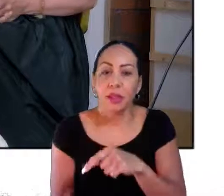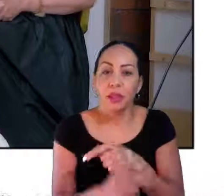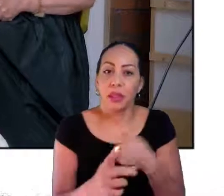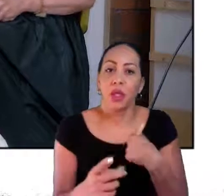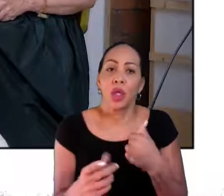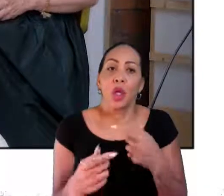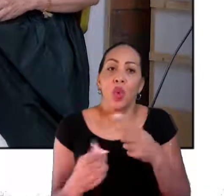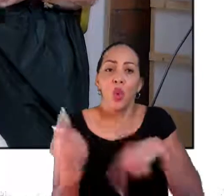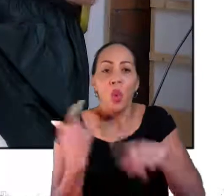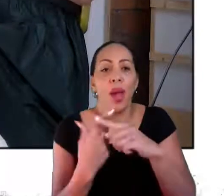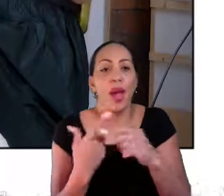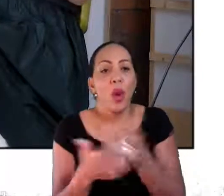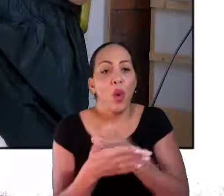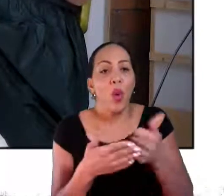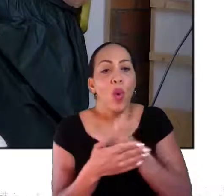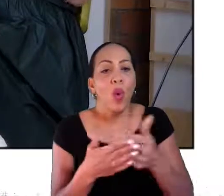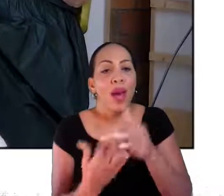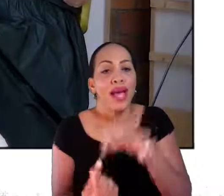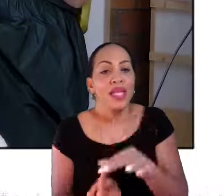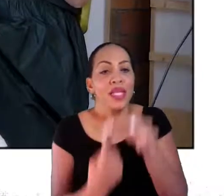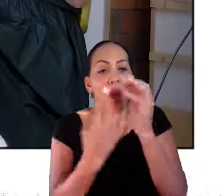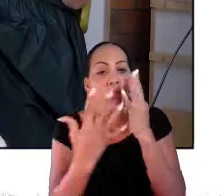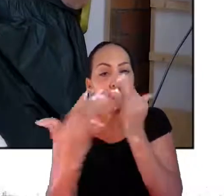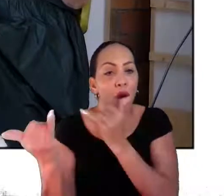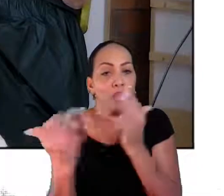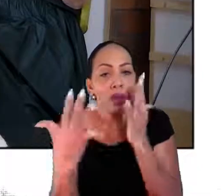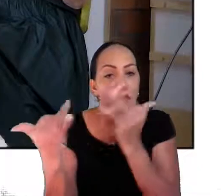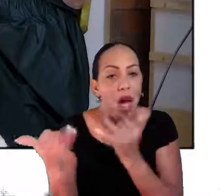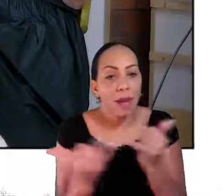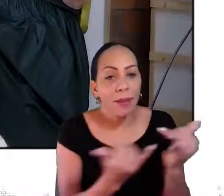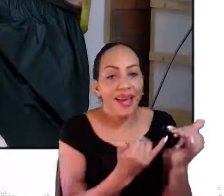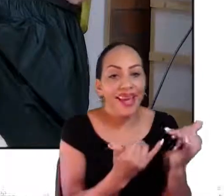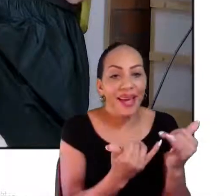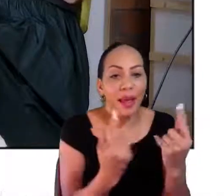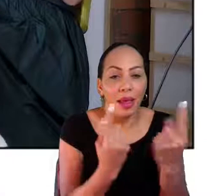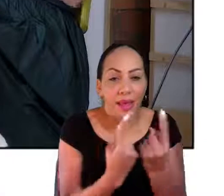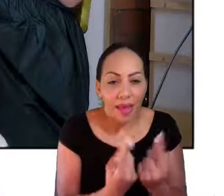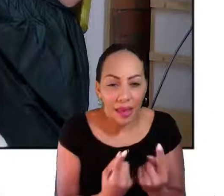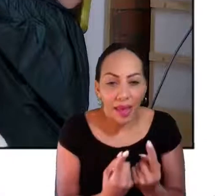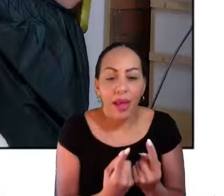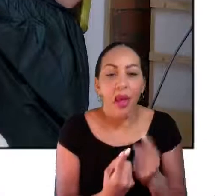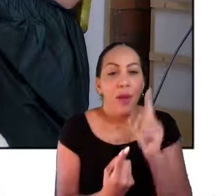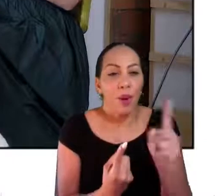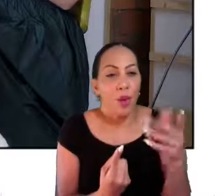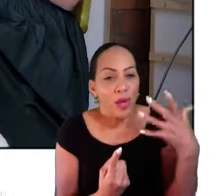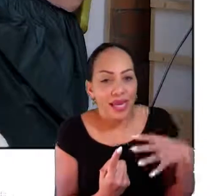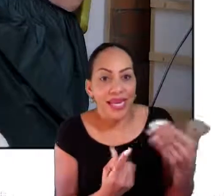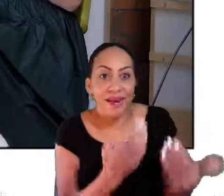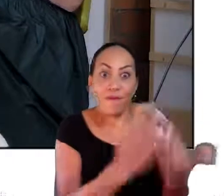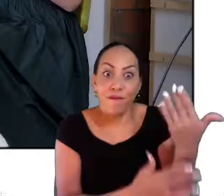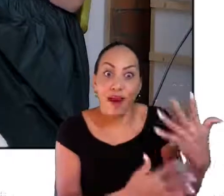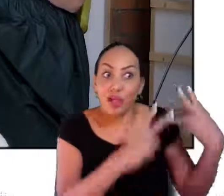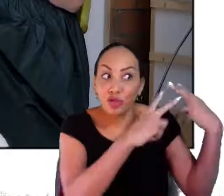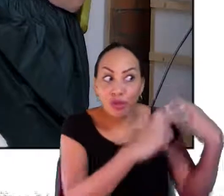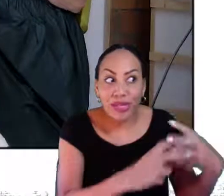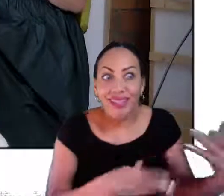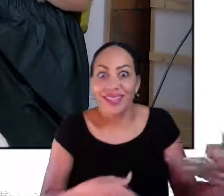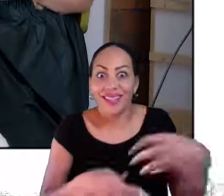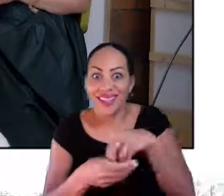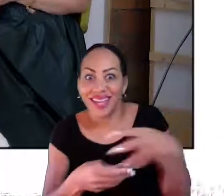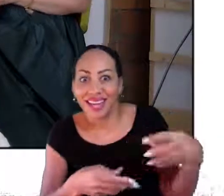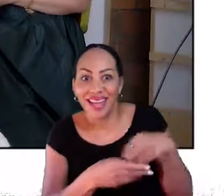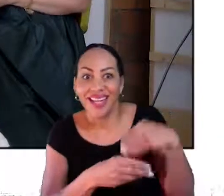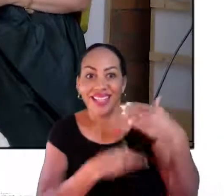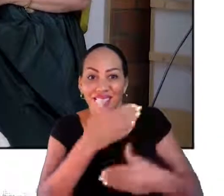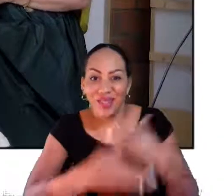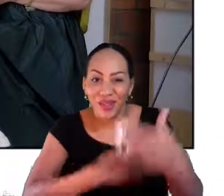of thinking, but that also folds in that fresh research. Because we've got people coming in and doing new